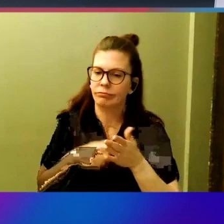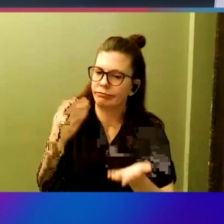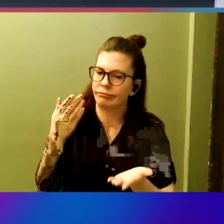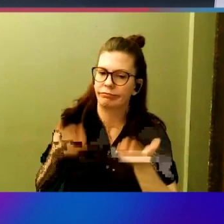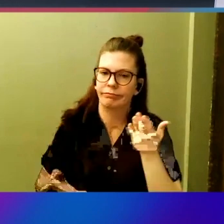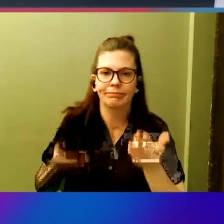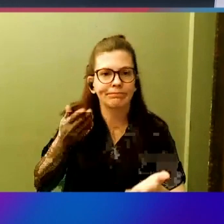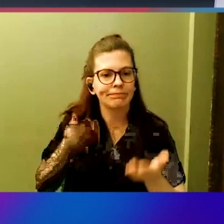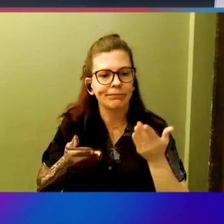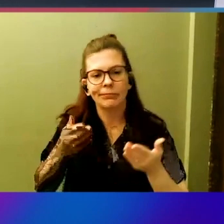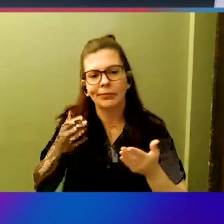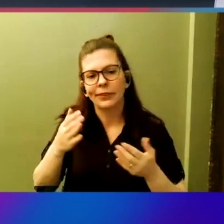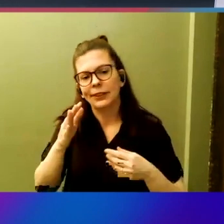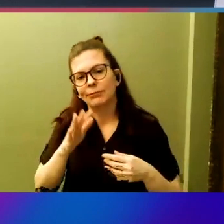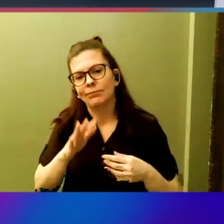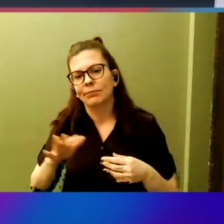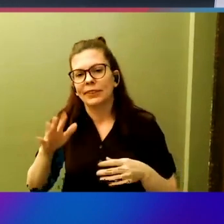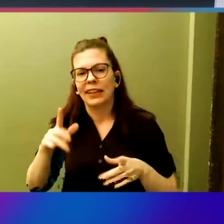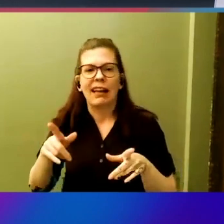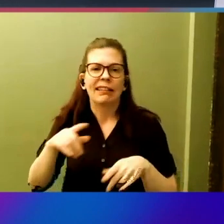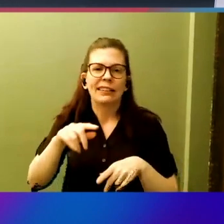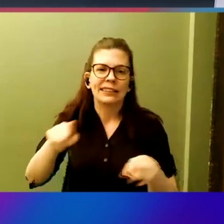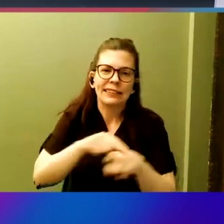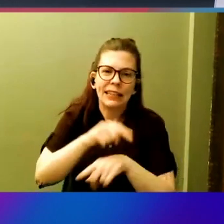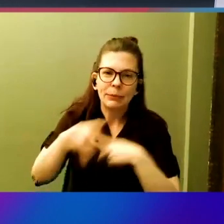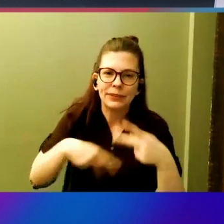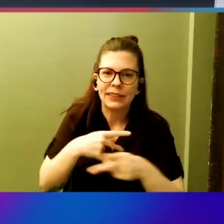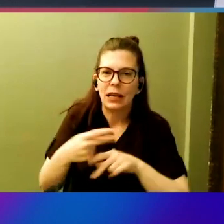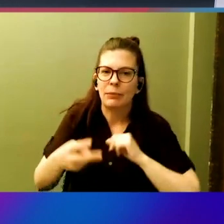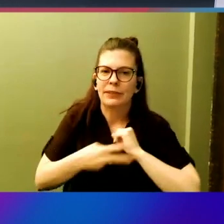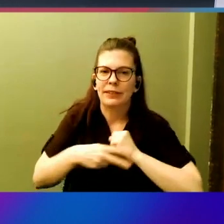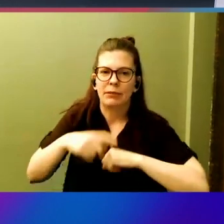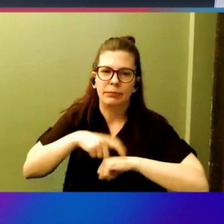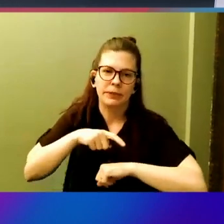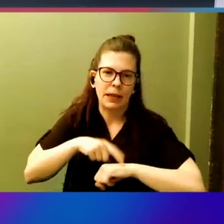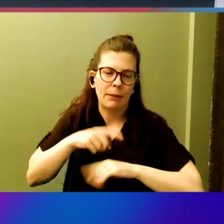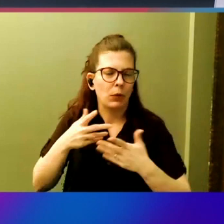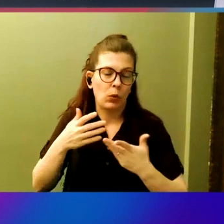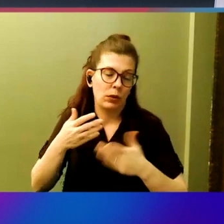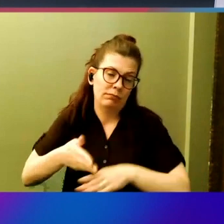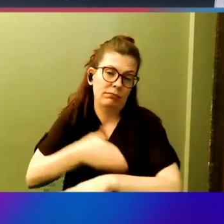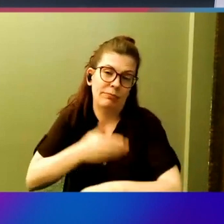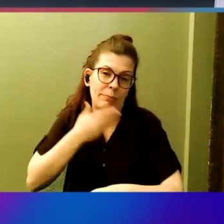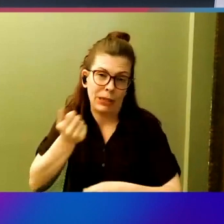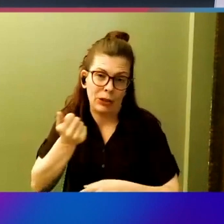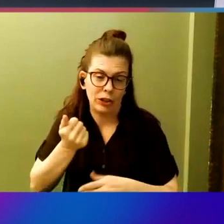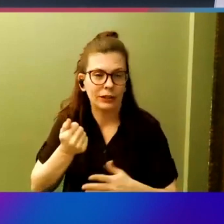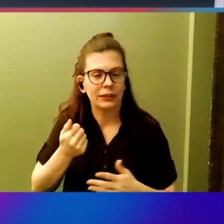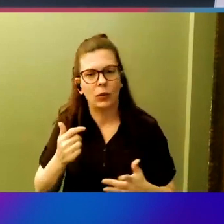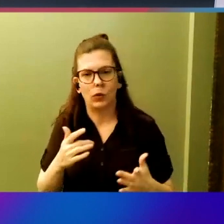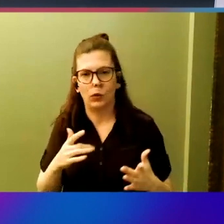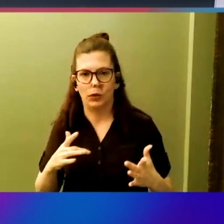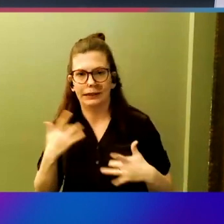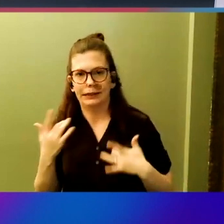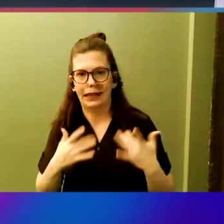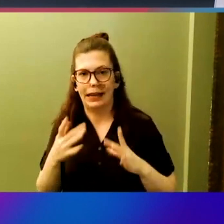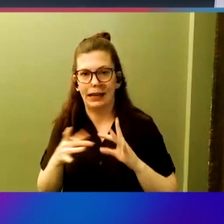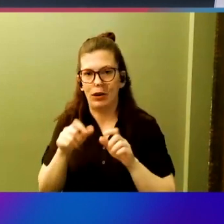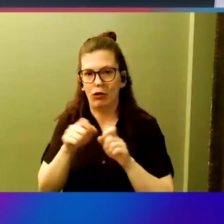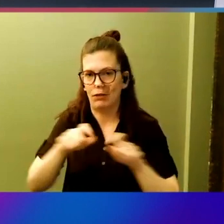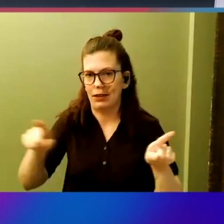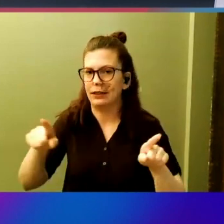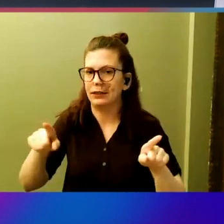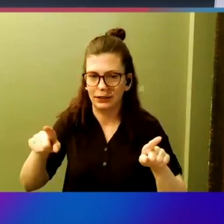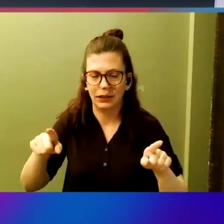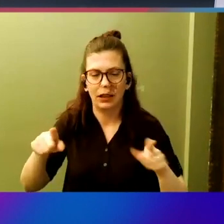that same type of time savings or even better. So we're really excited about this release, and thankful for all the